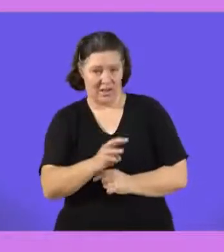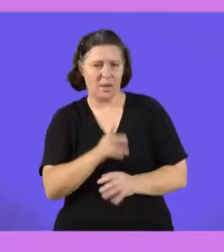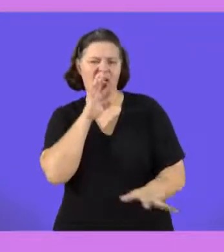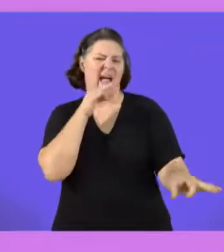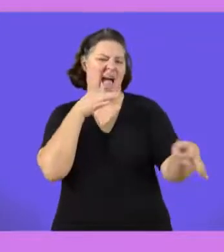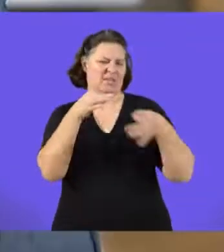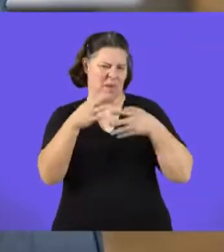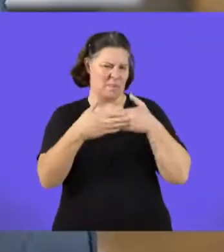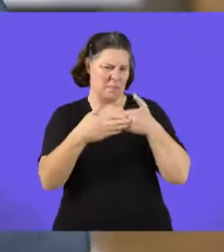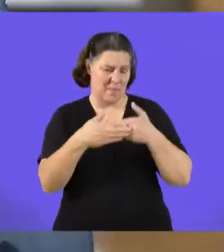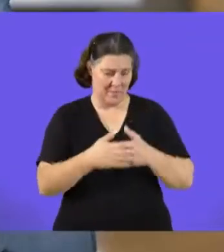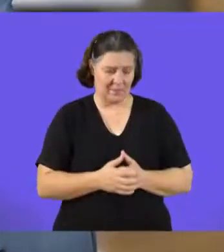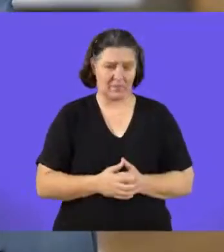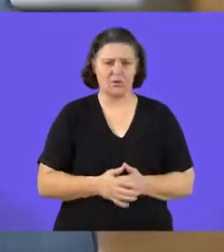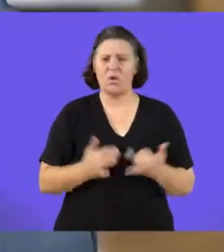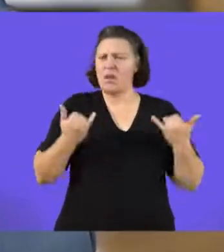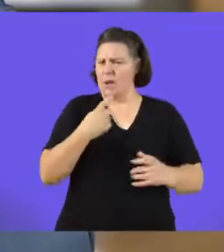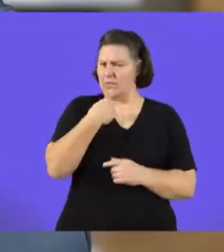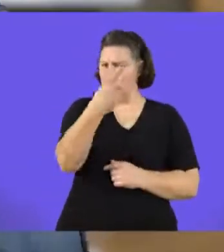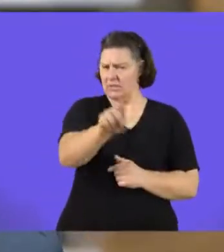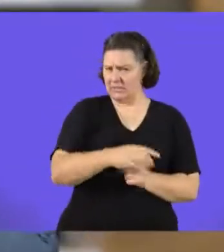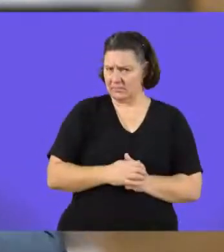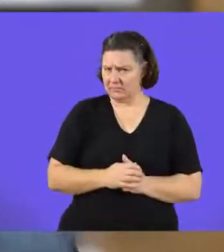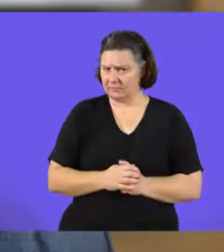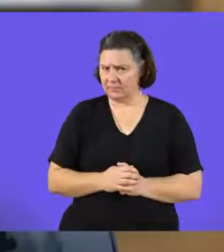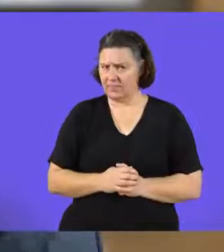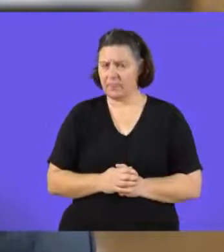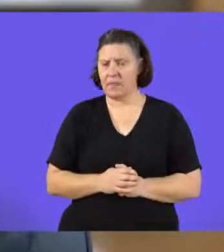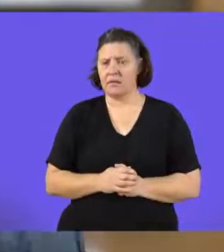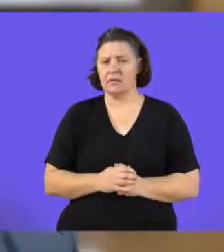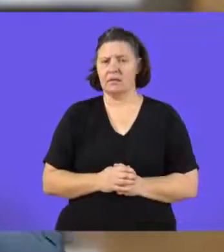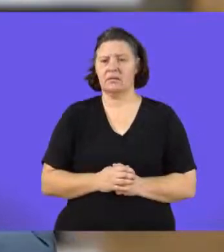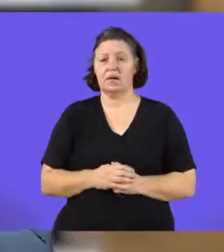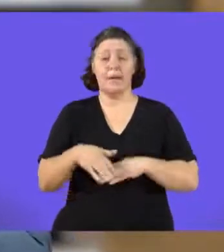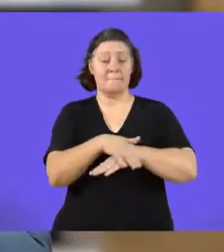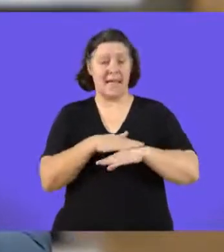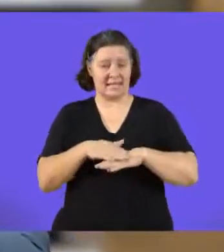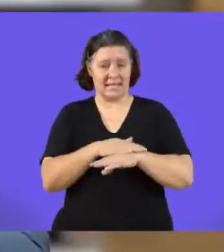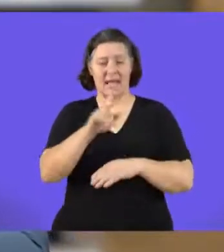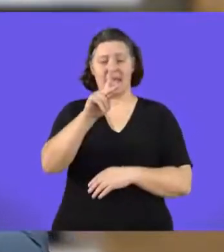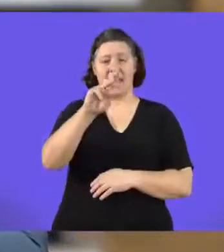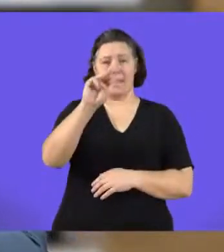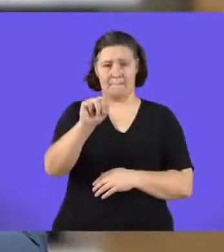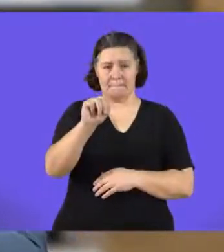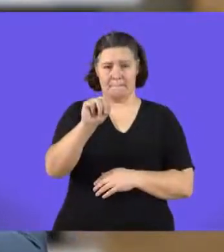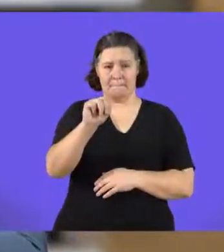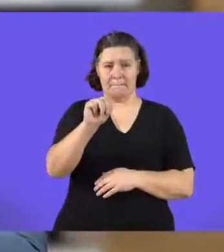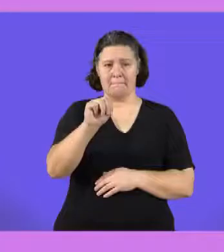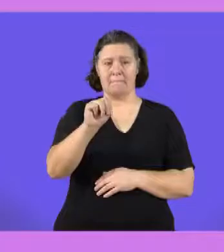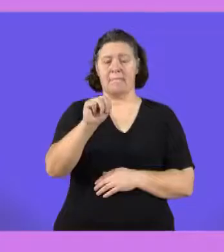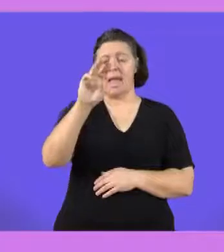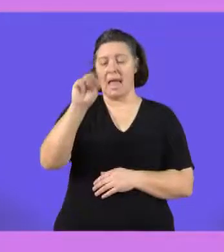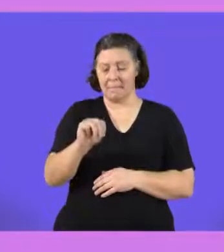at, but I'll allude more on that. Okay, so what are we saying? Let's quickly look at this. So basically